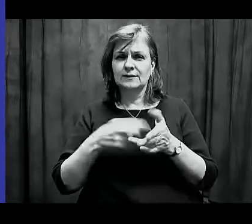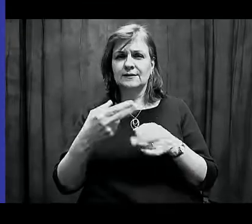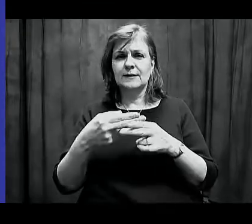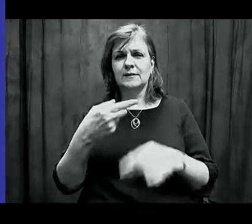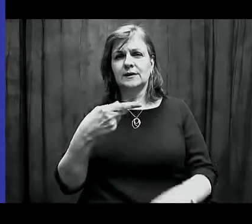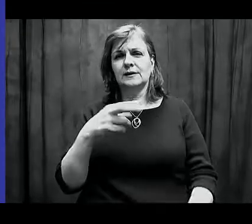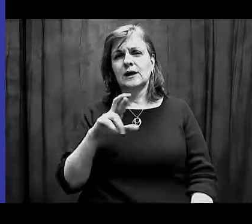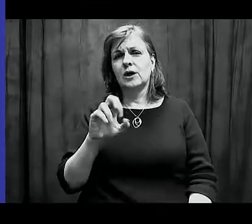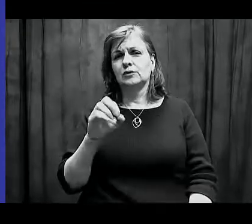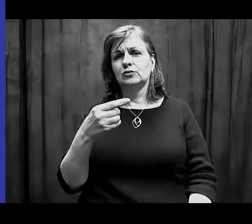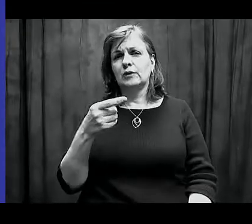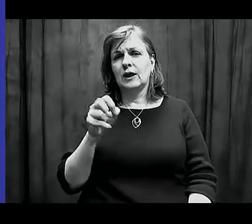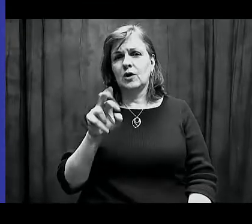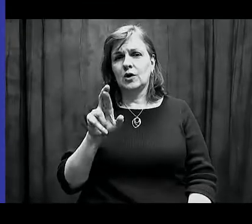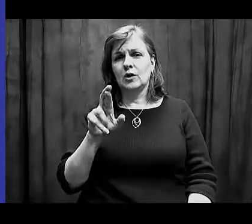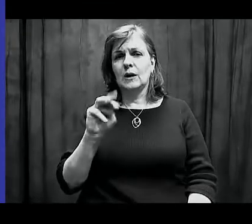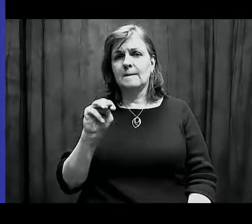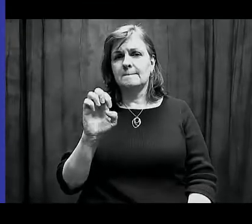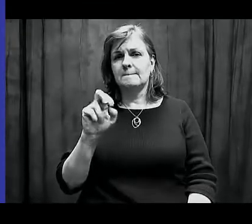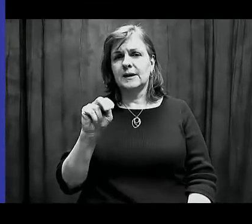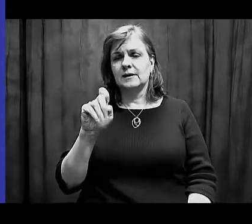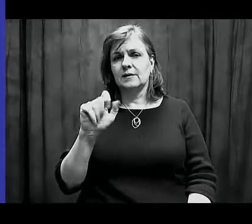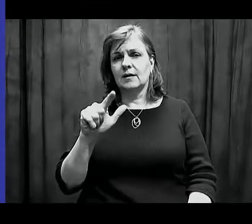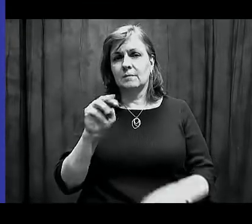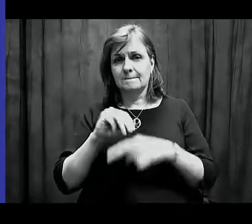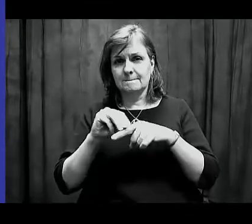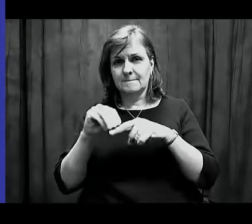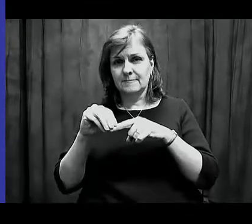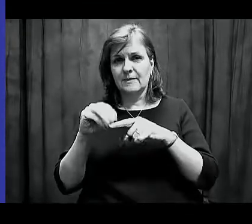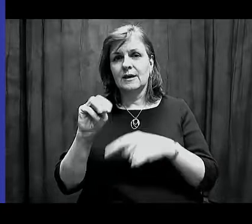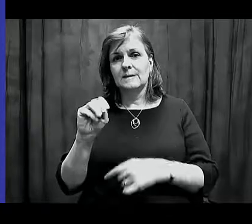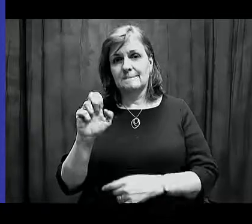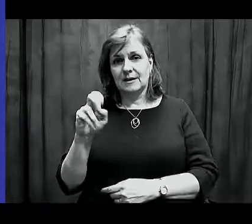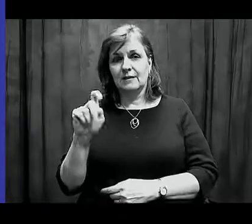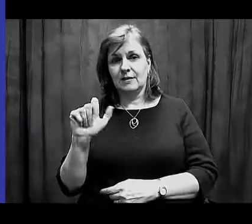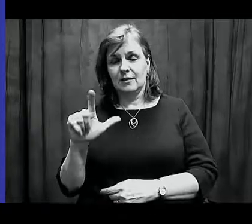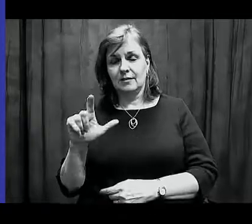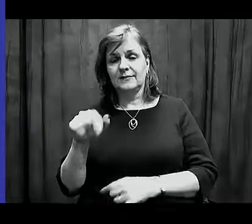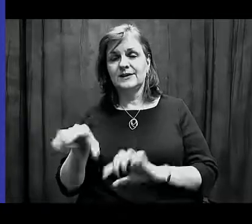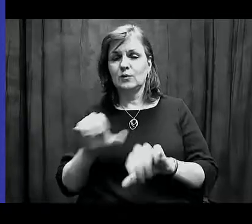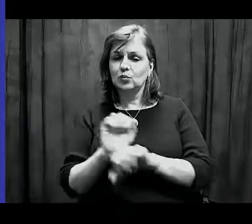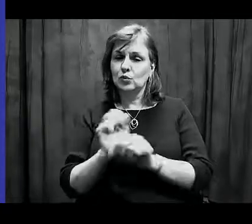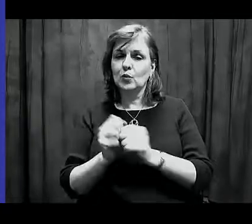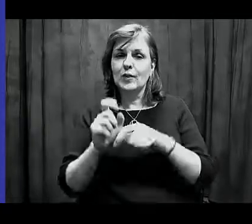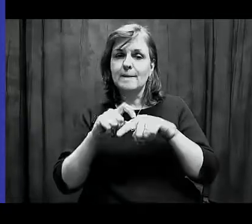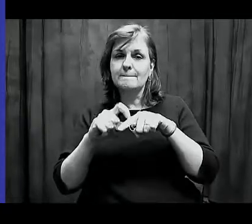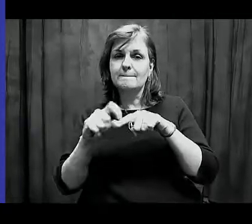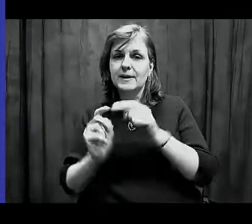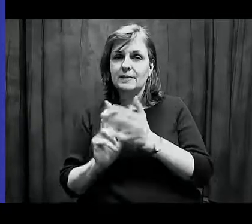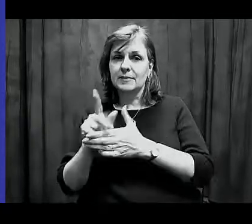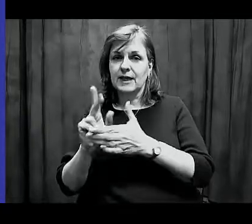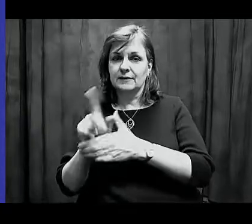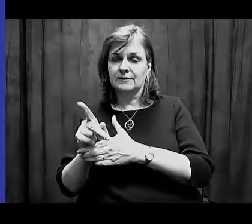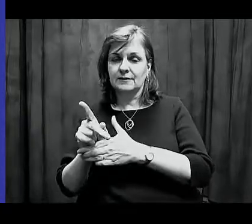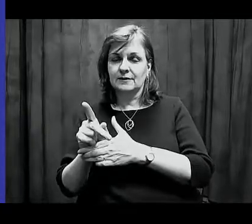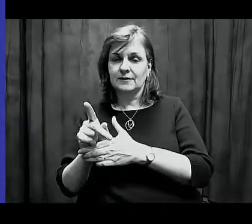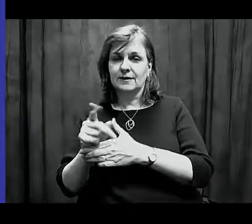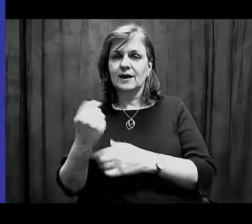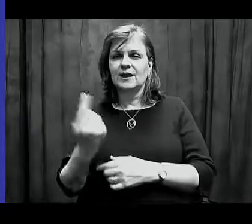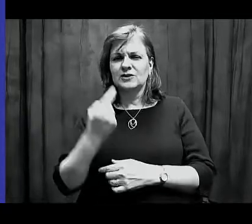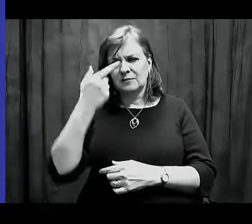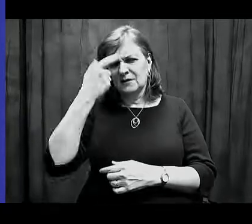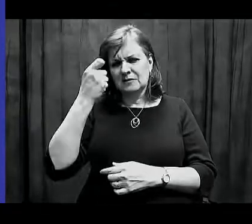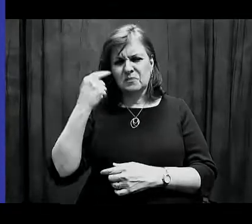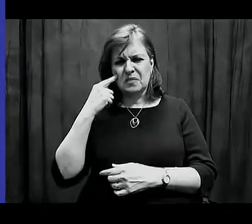This individual you might recognize as Gregor Mendel. He did a lot of work with pea plants, and just